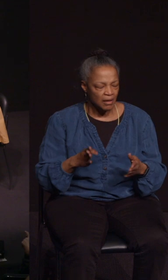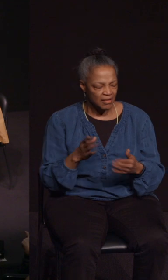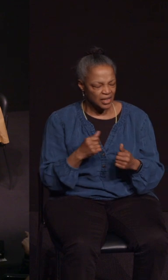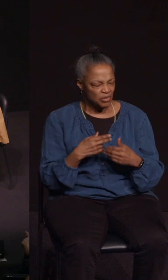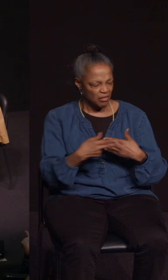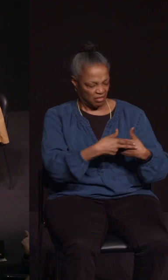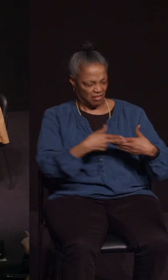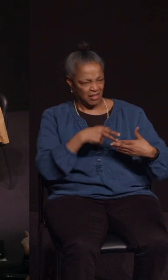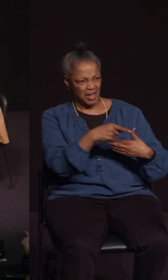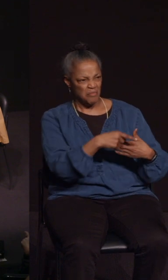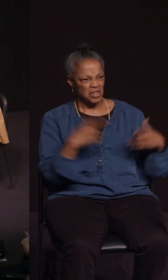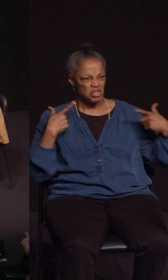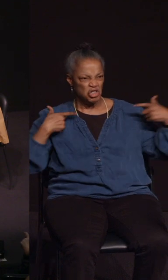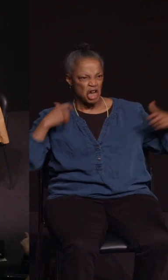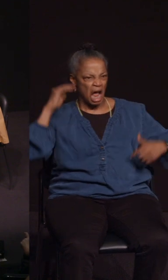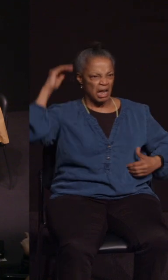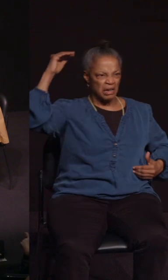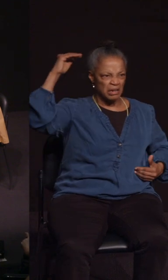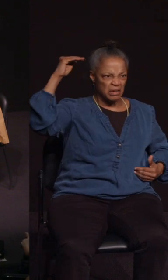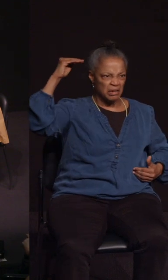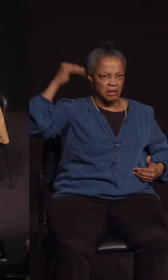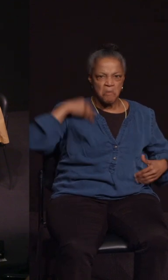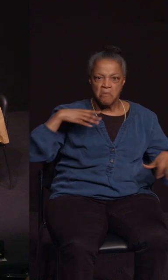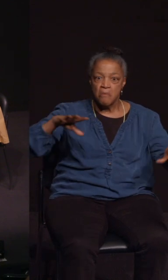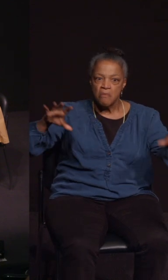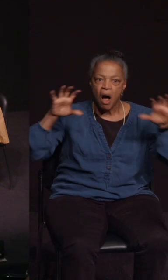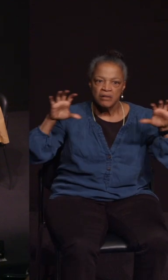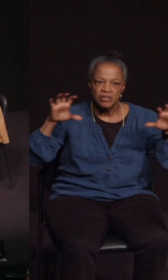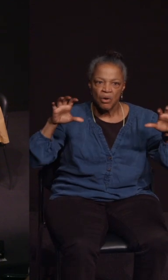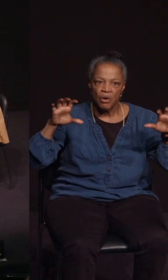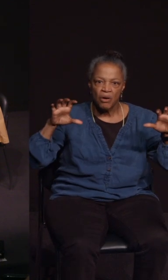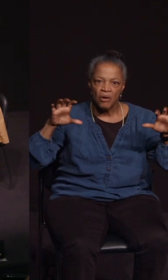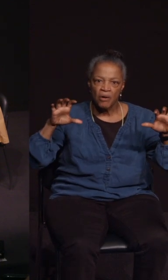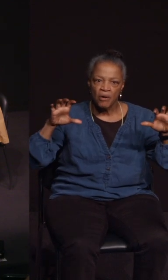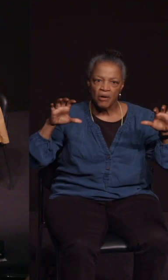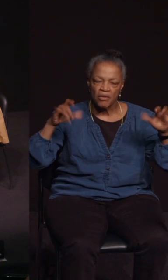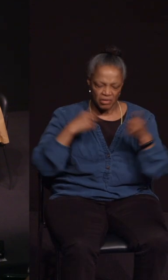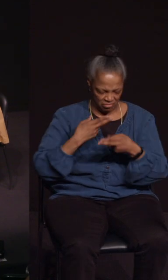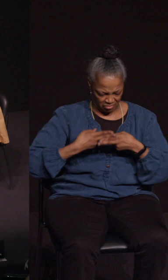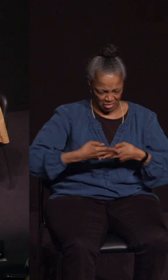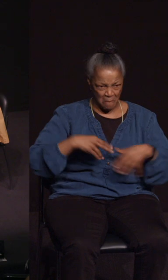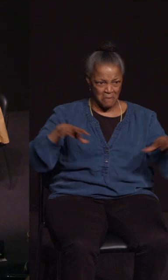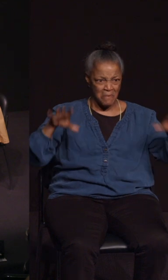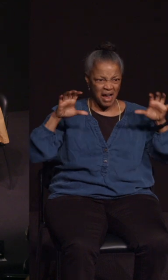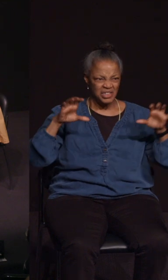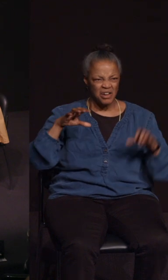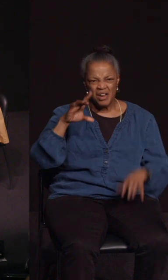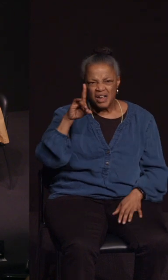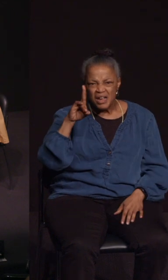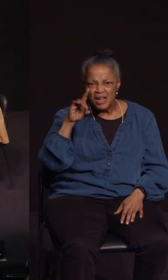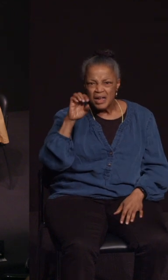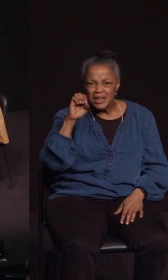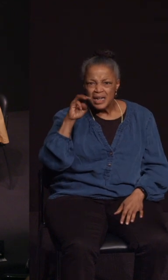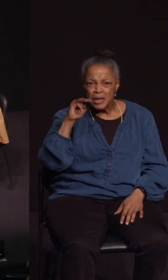this giant, you know, monster, whatever you want to call it, this demon, right?